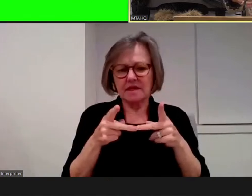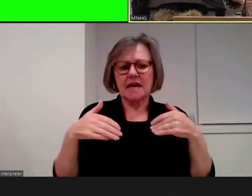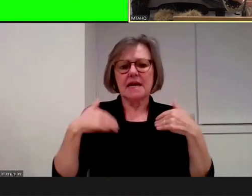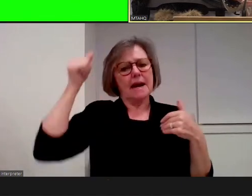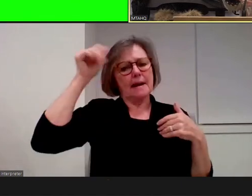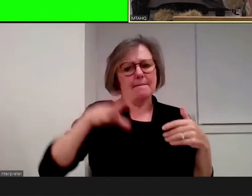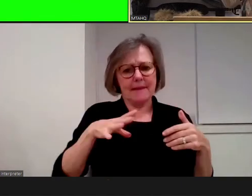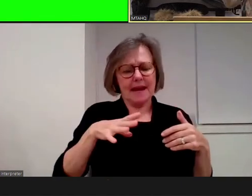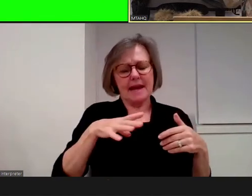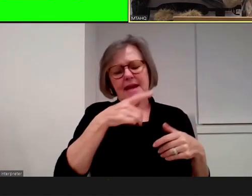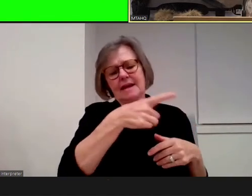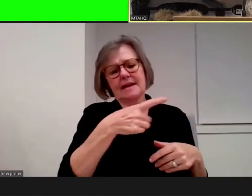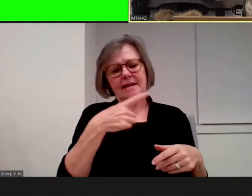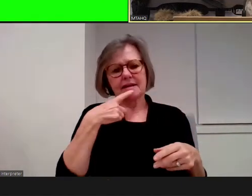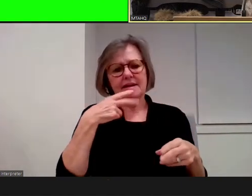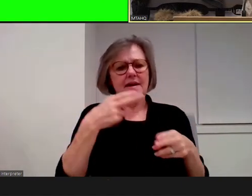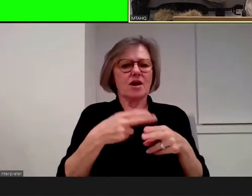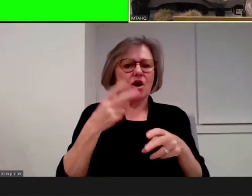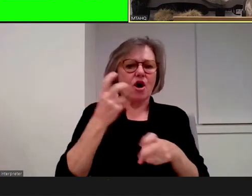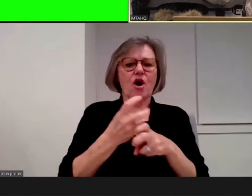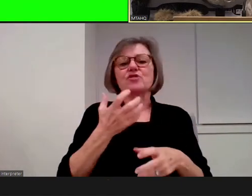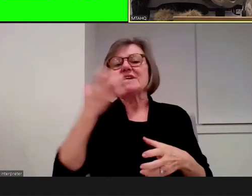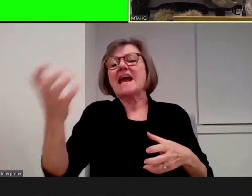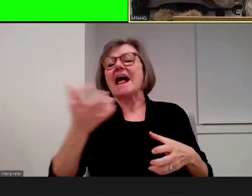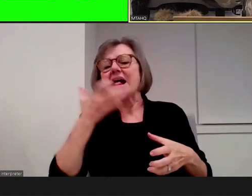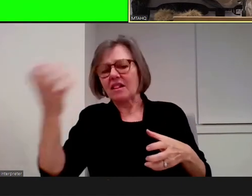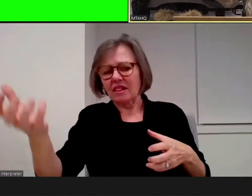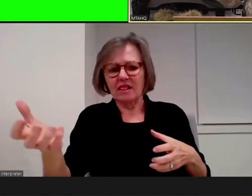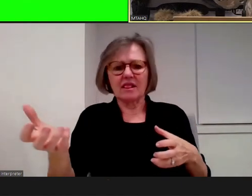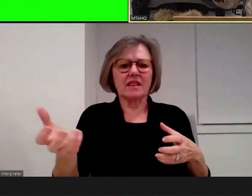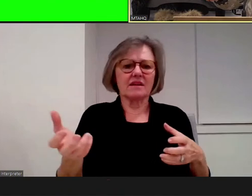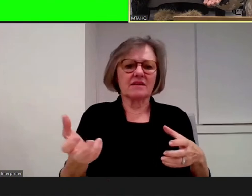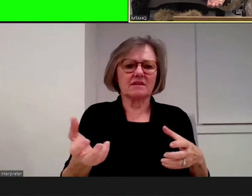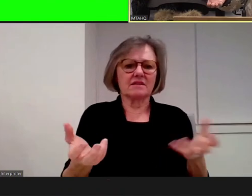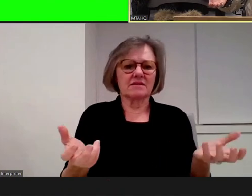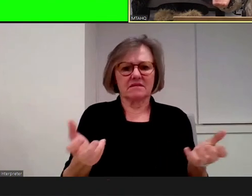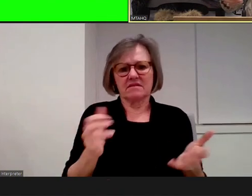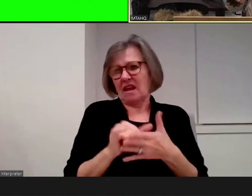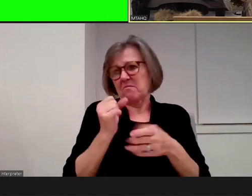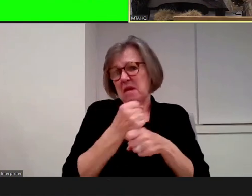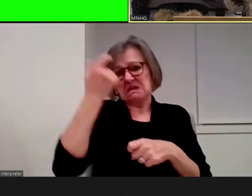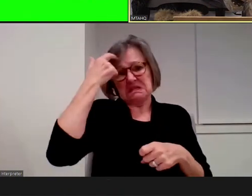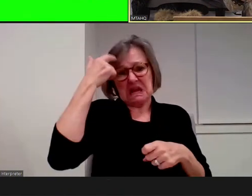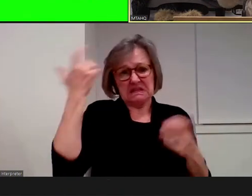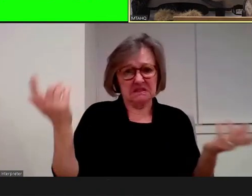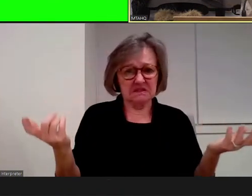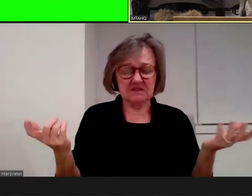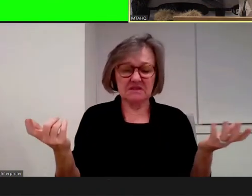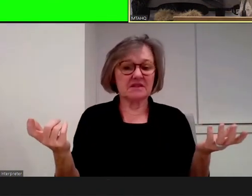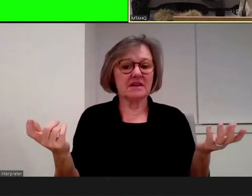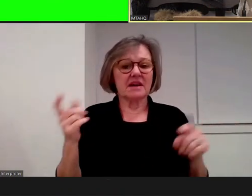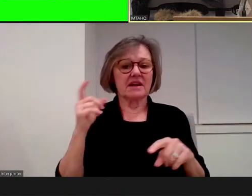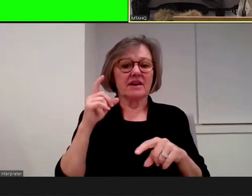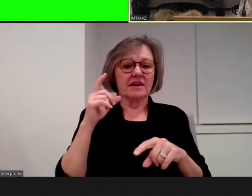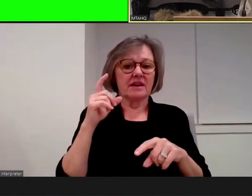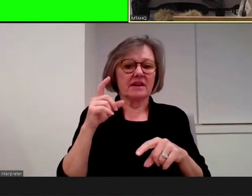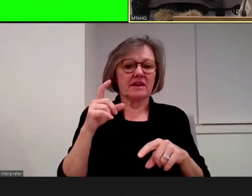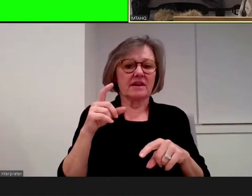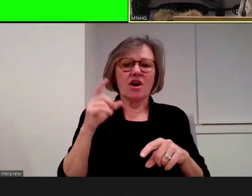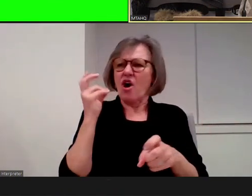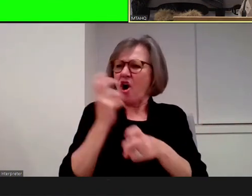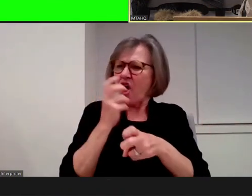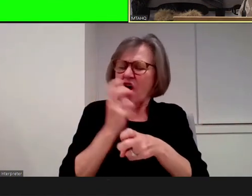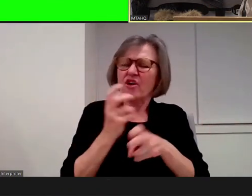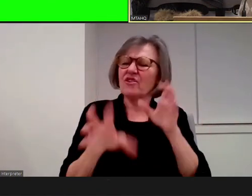who mentioned that like it's hard to yell to the station, that's like, I think that's logical. Like you can't find, it's going to be harder